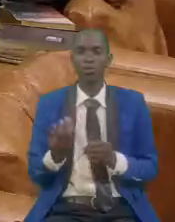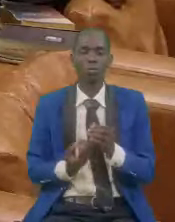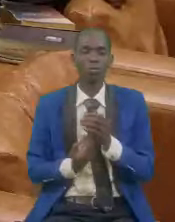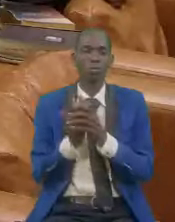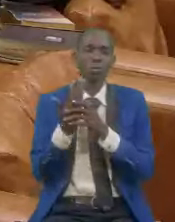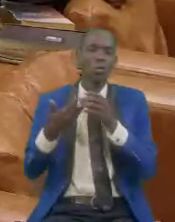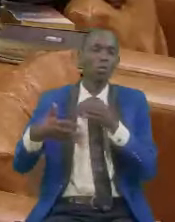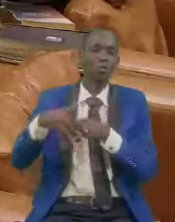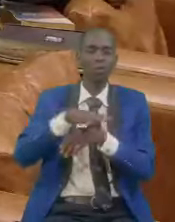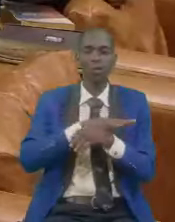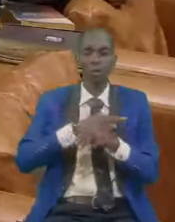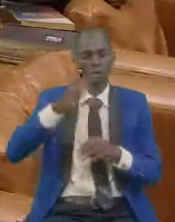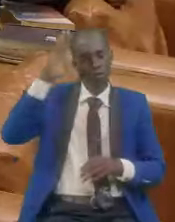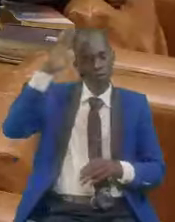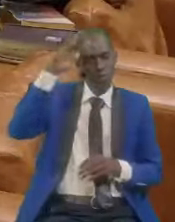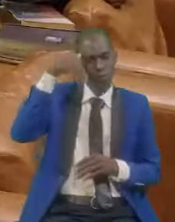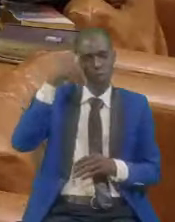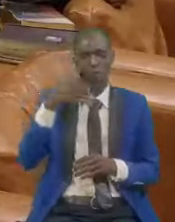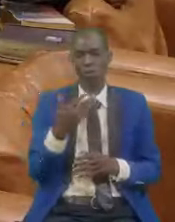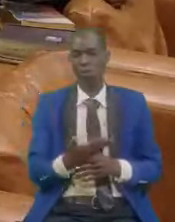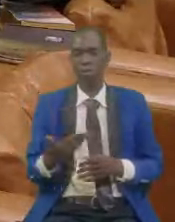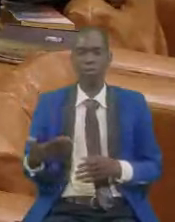overflowing naughtiness.